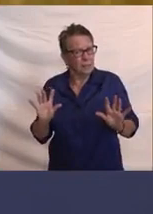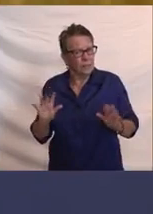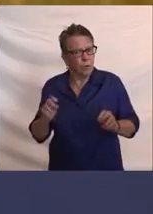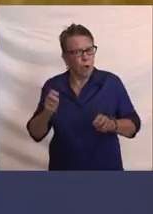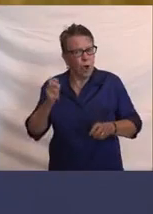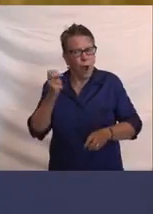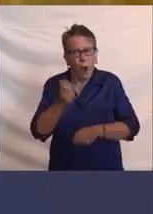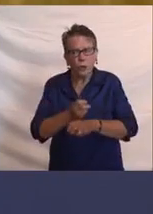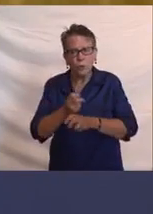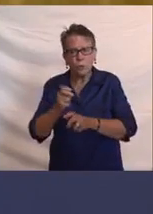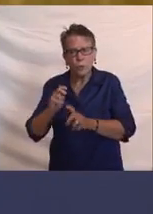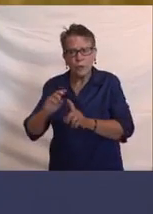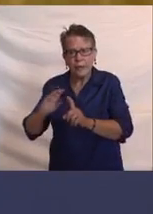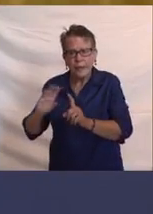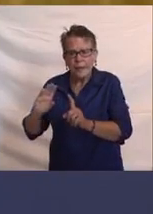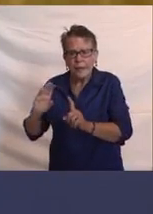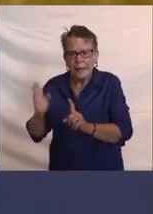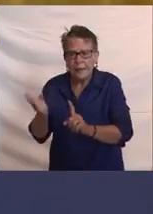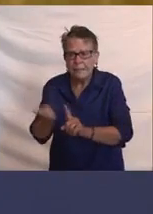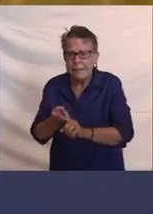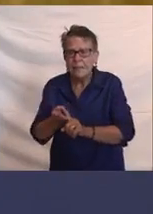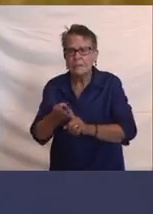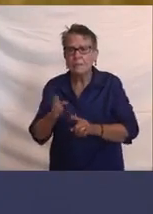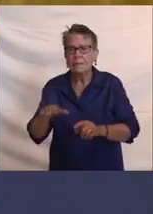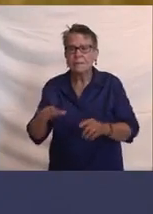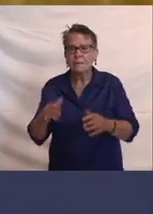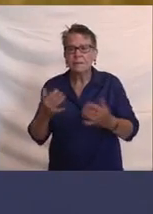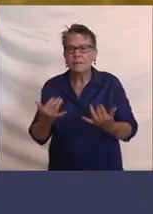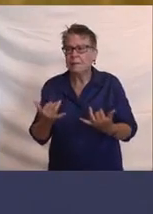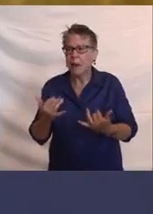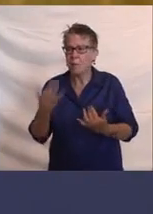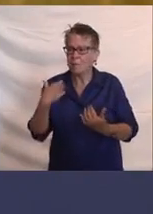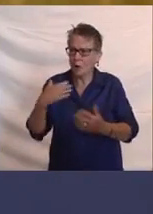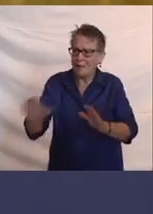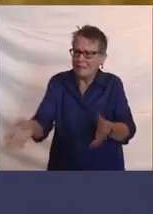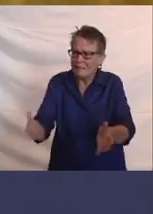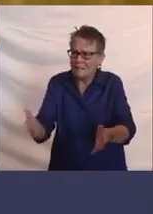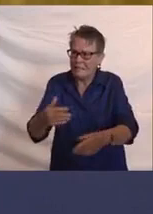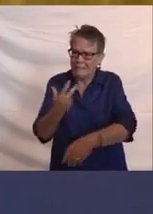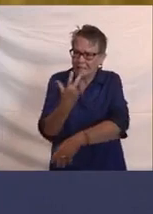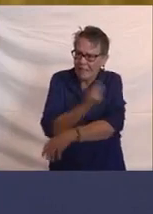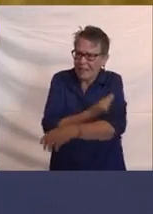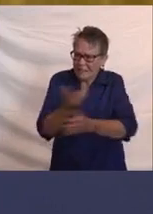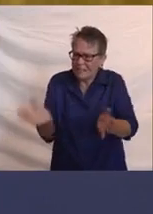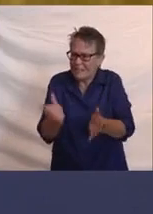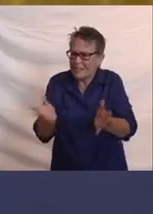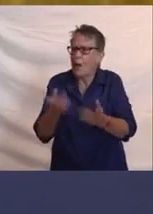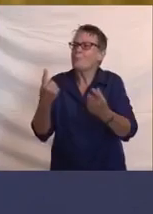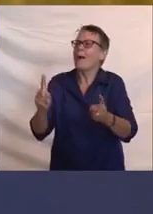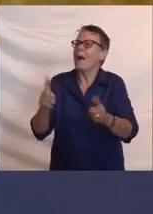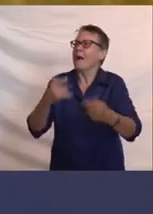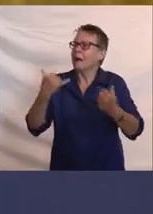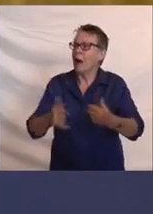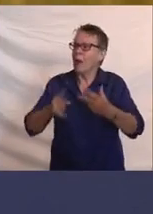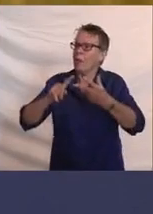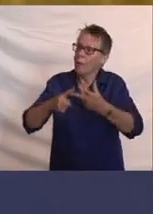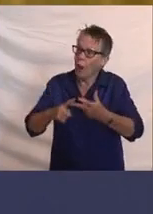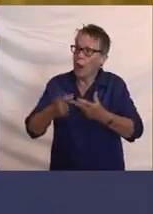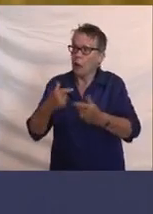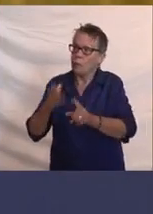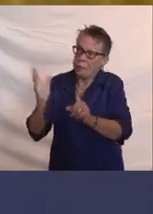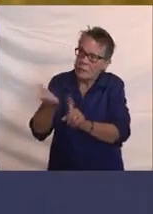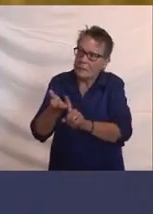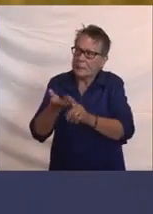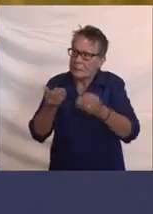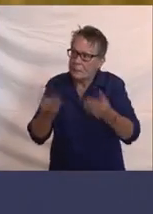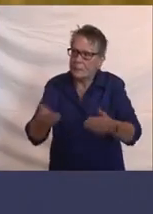that, for whatever reason, are just not going to do it, but there's another block that we've been pounding away on who have a more legitimate reason, and